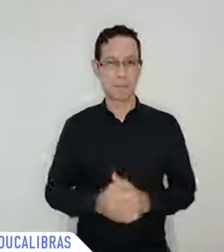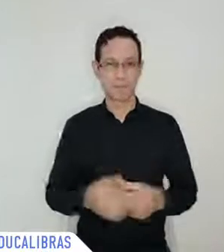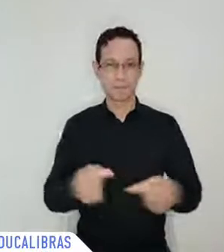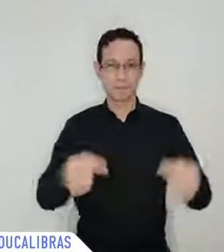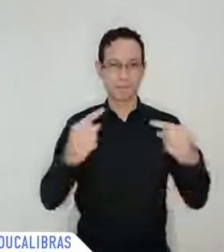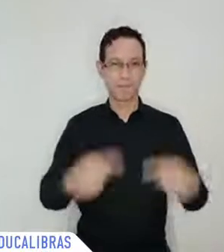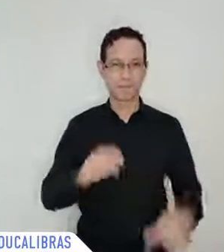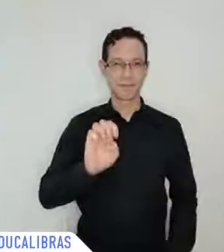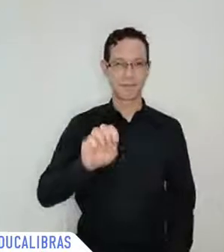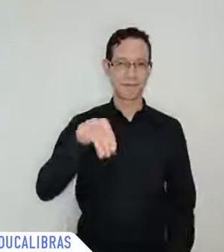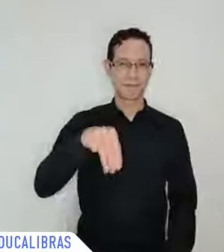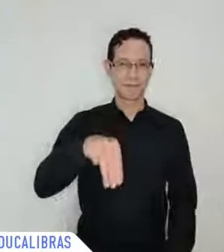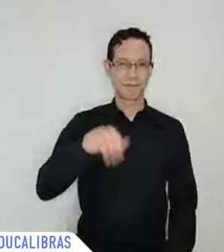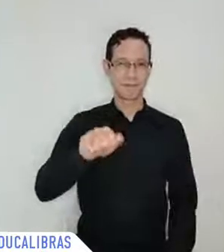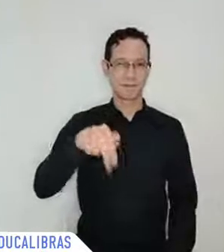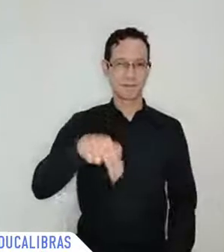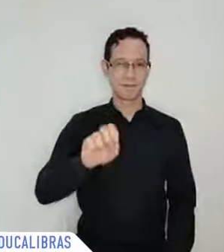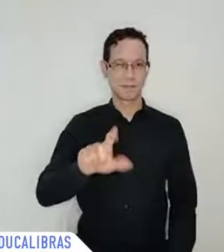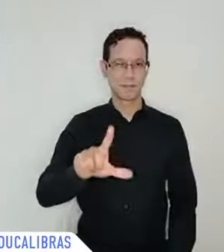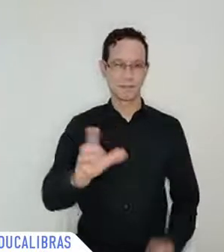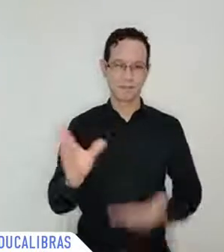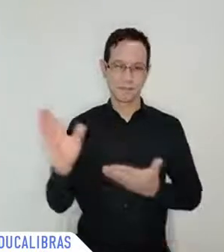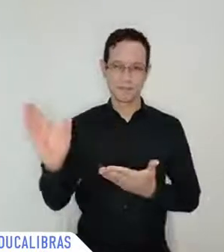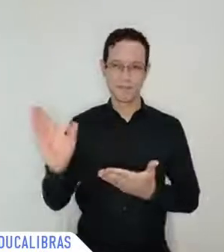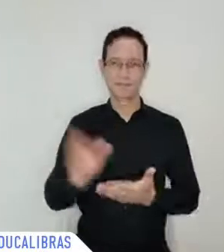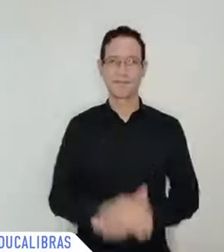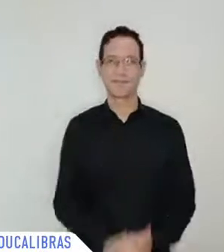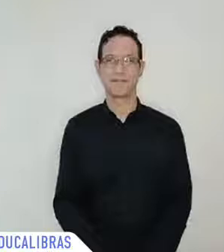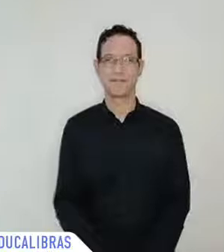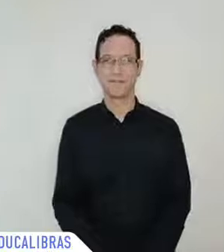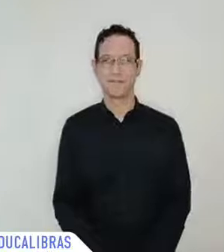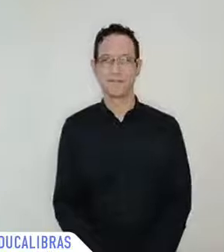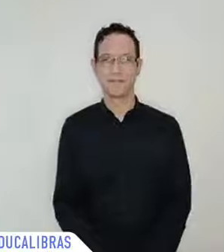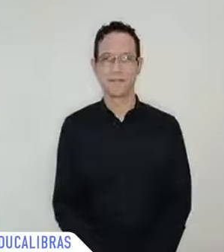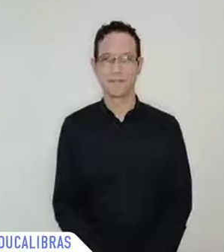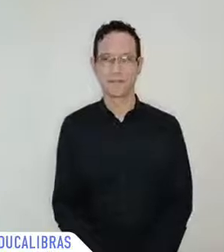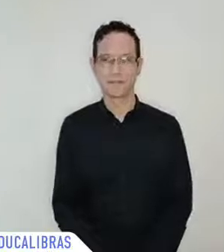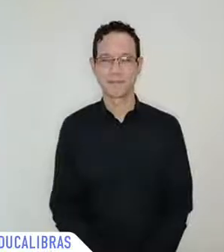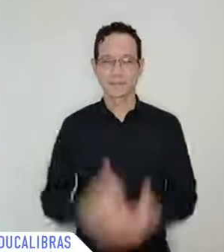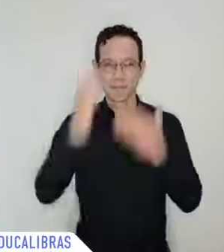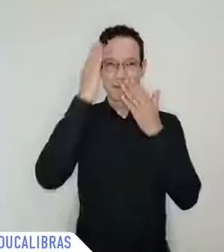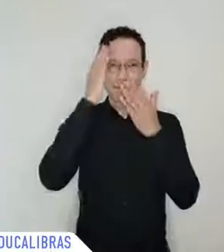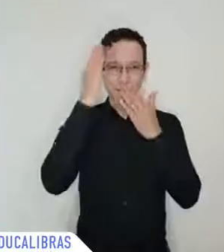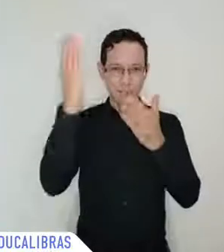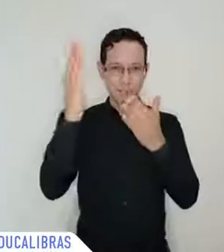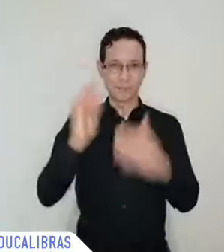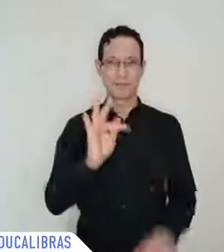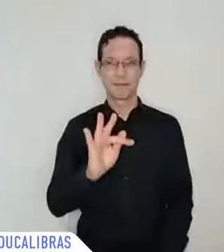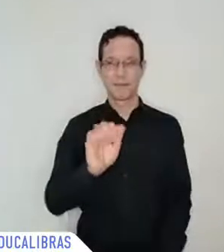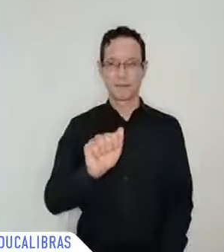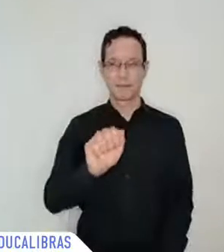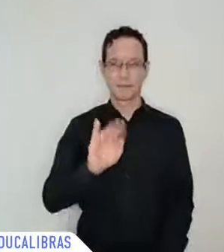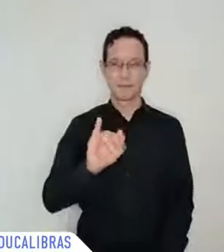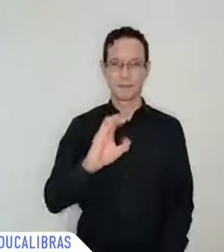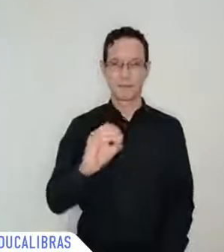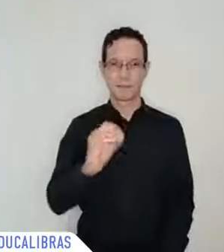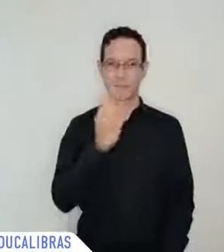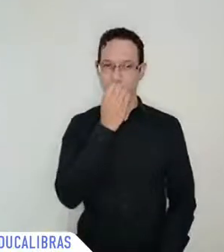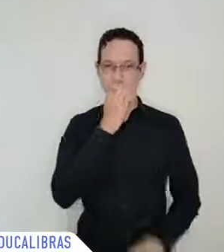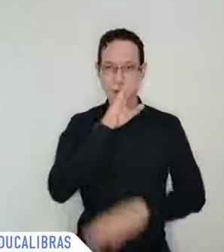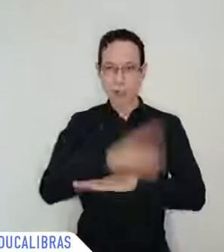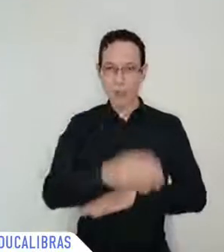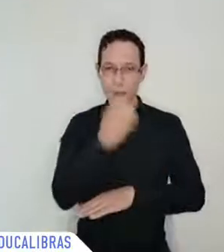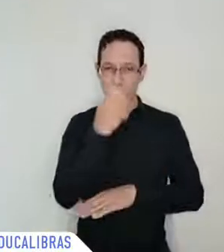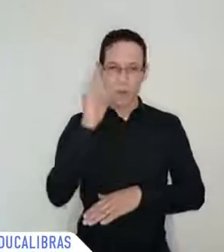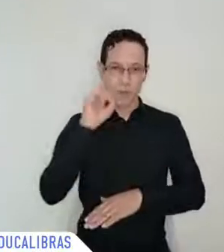our audience are probably looking for these studies, and I would like to pass the floor on to Emmanuel